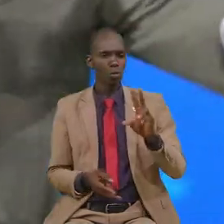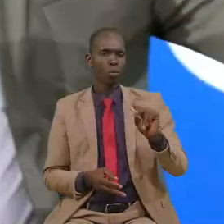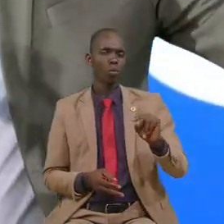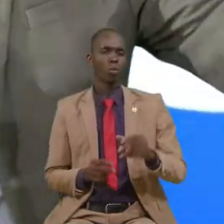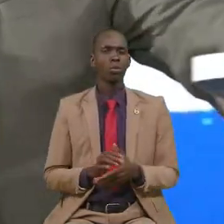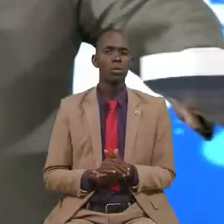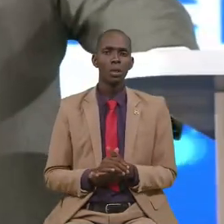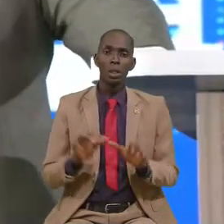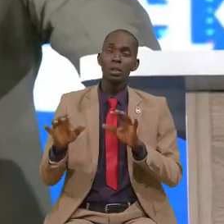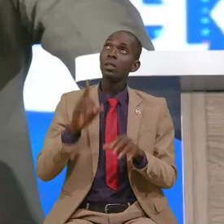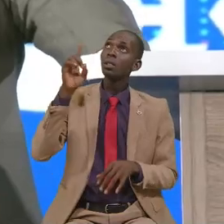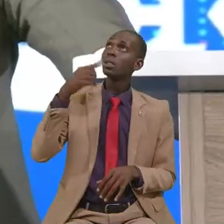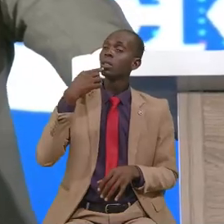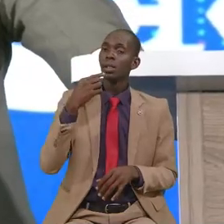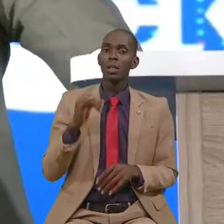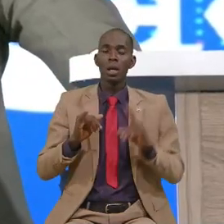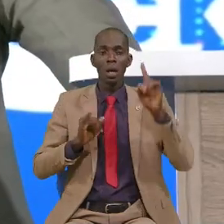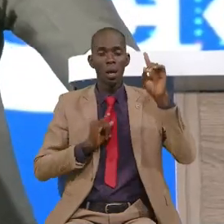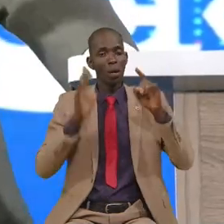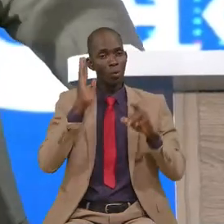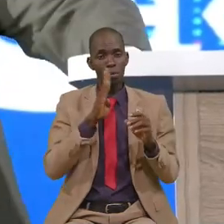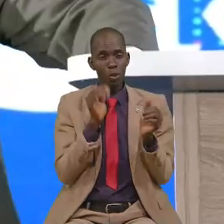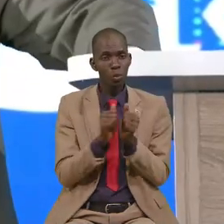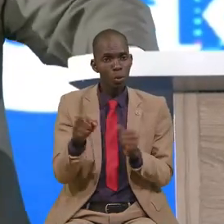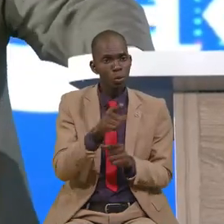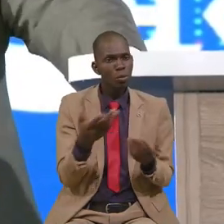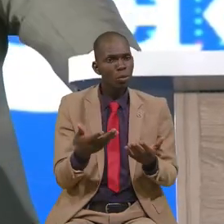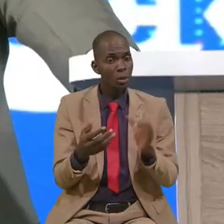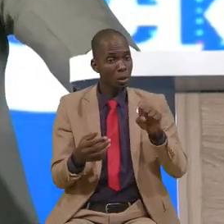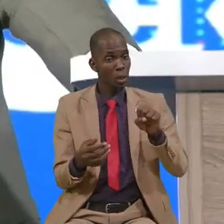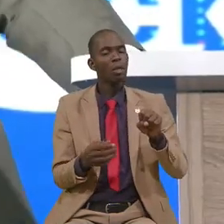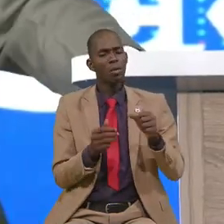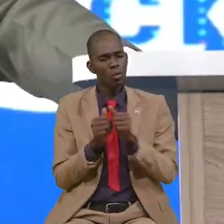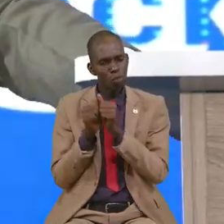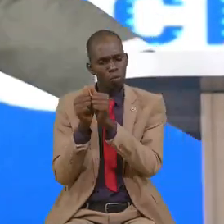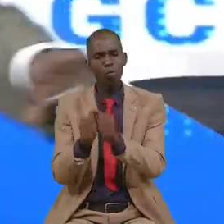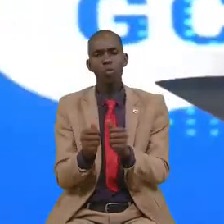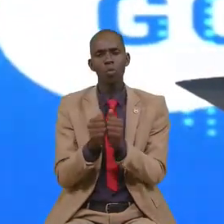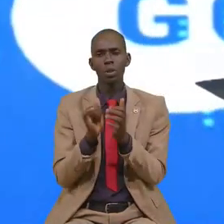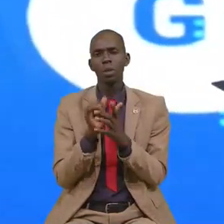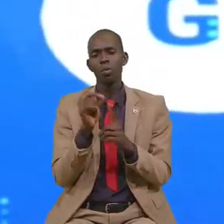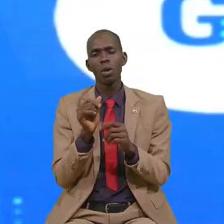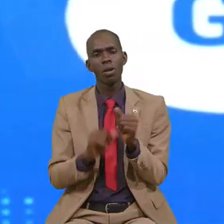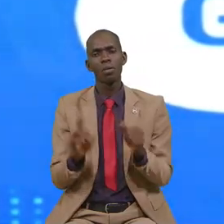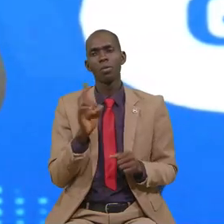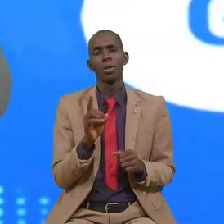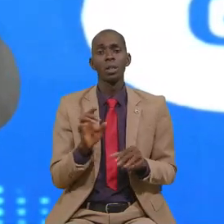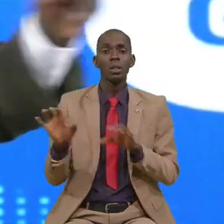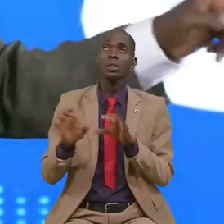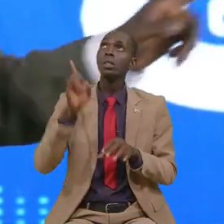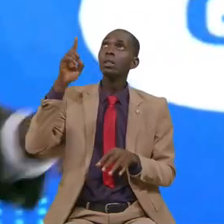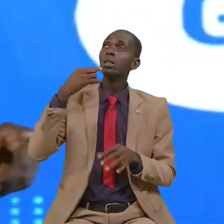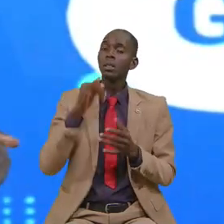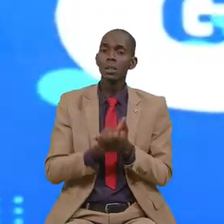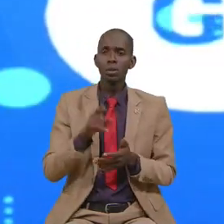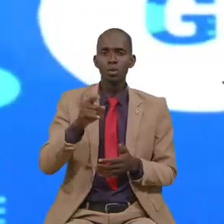Did He say I will be with you? Carry that with you. Did He say you will not fail because